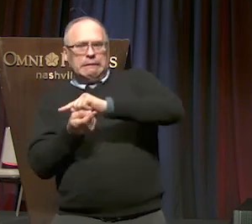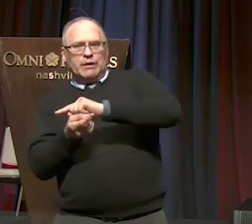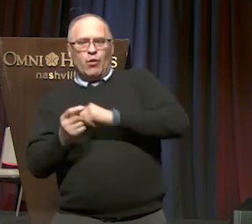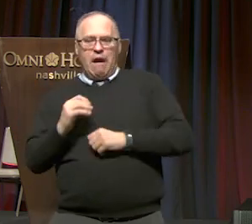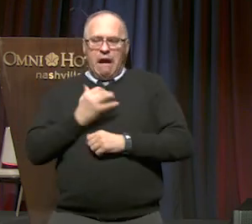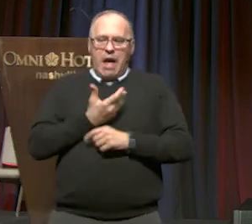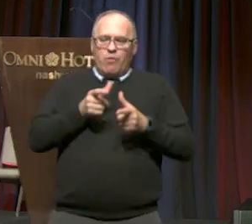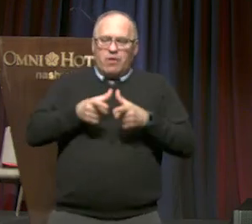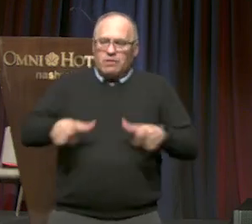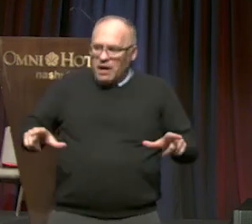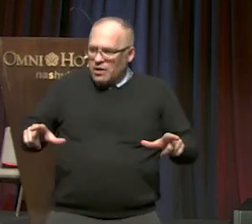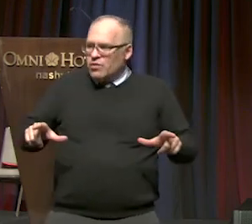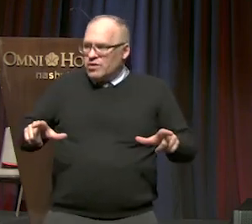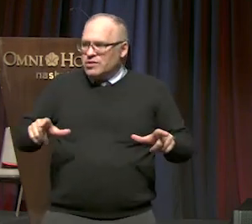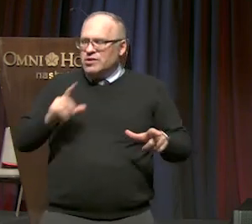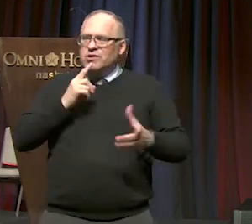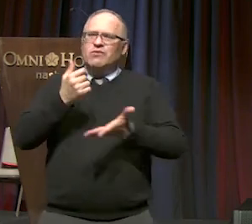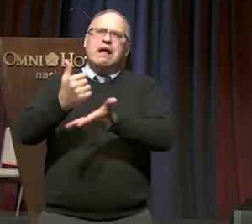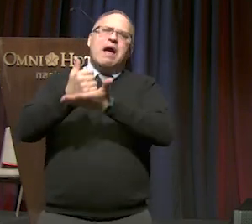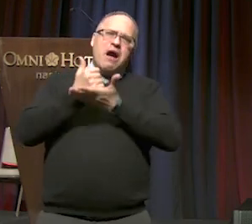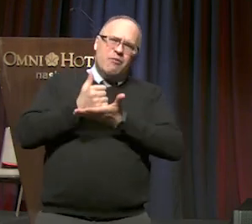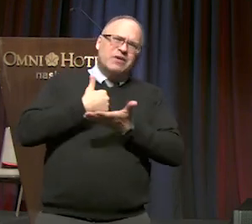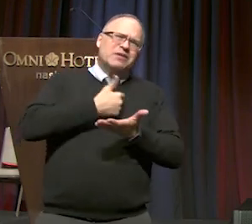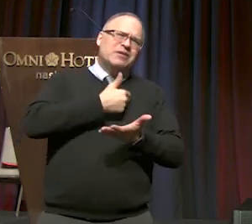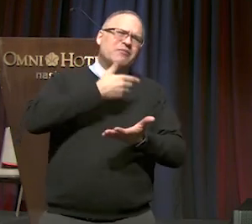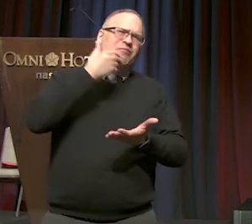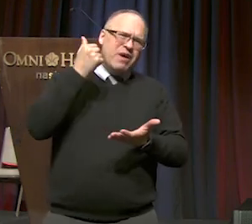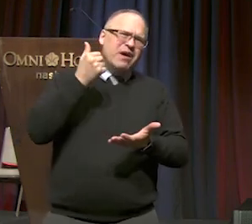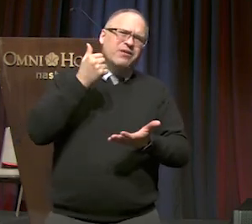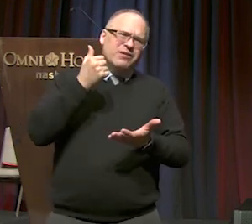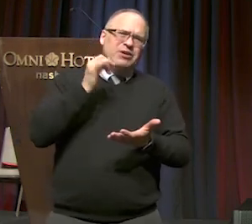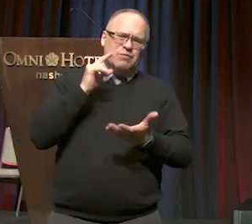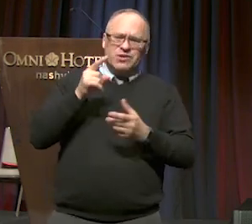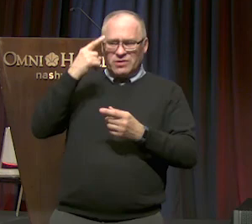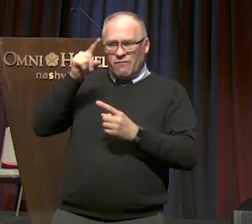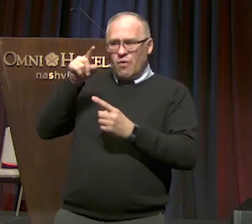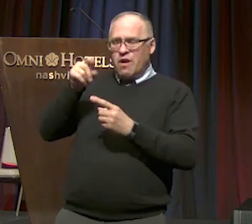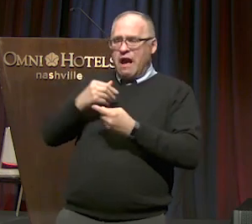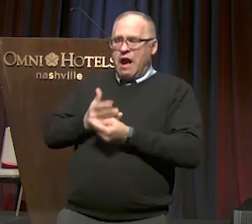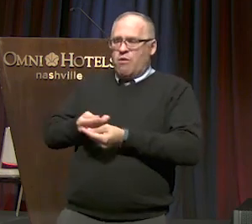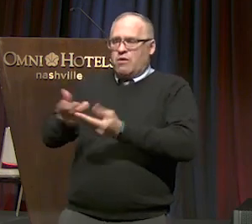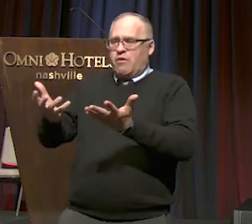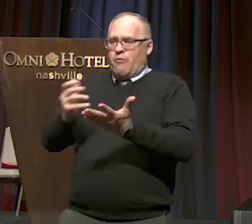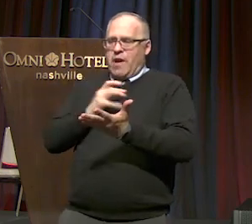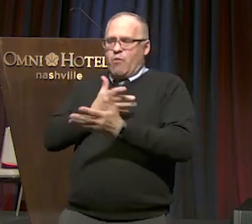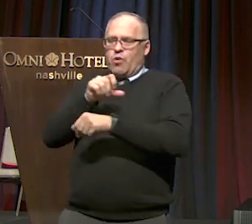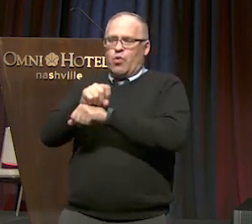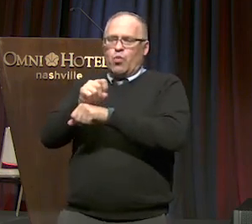it could help us a lot, especially to our workers. Thank you.